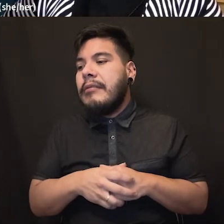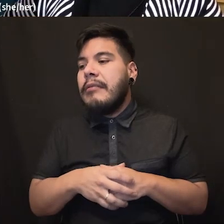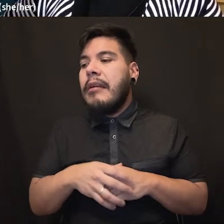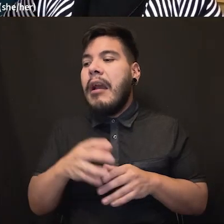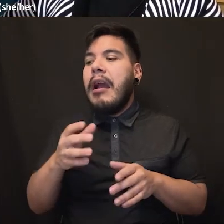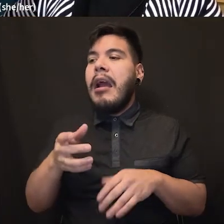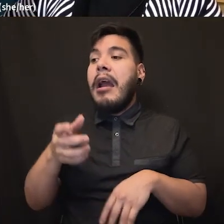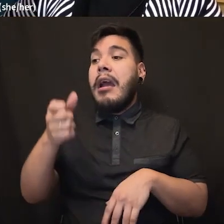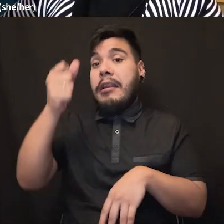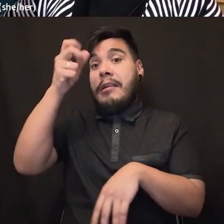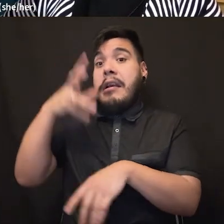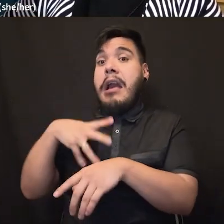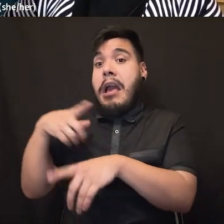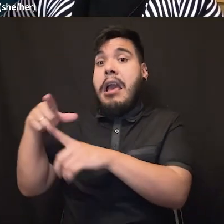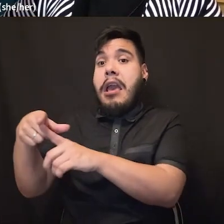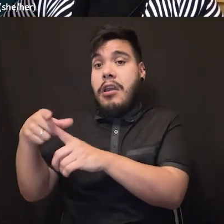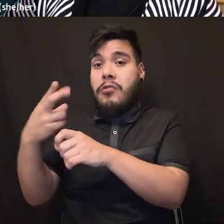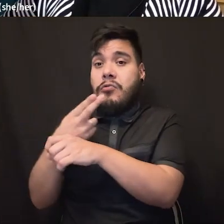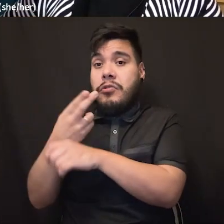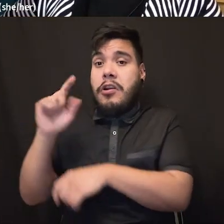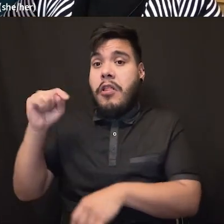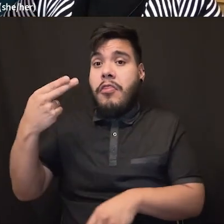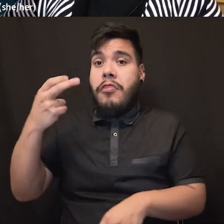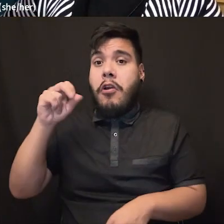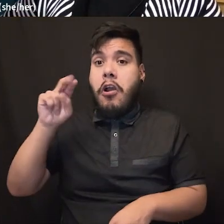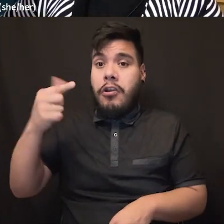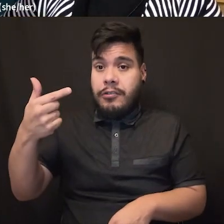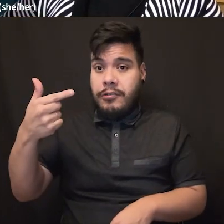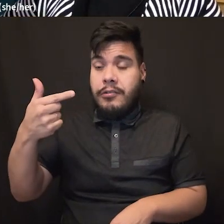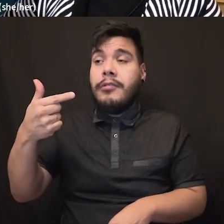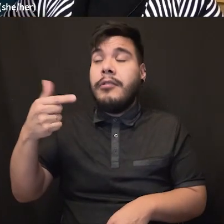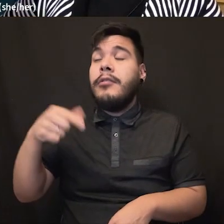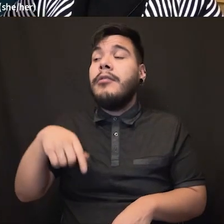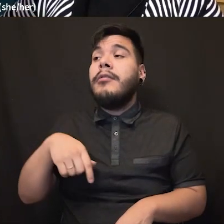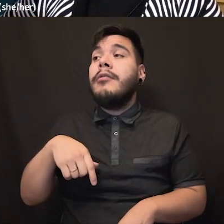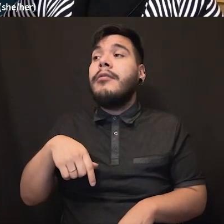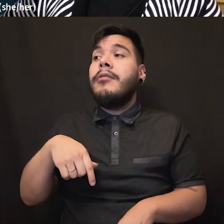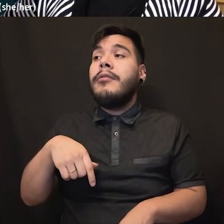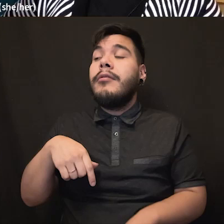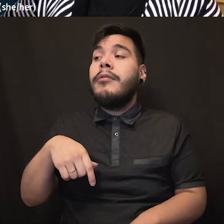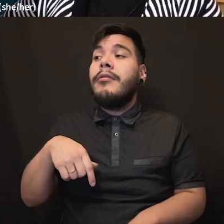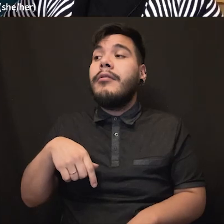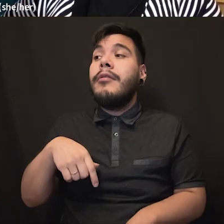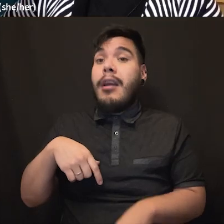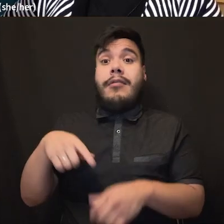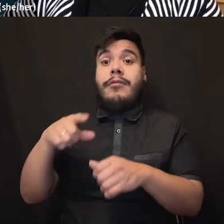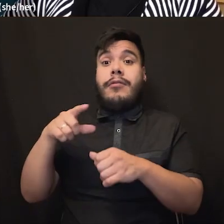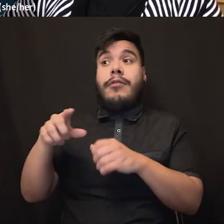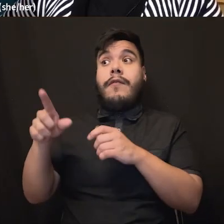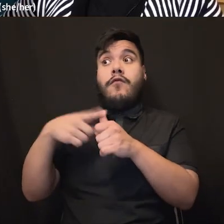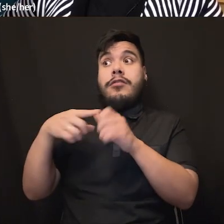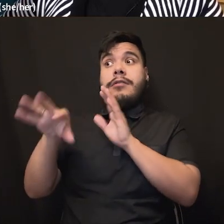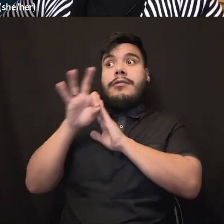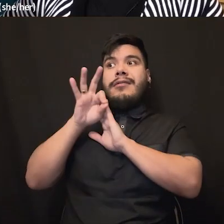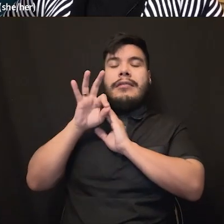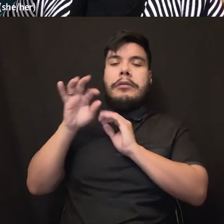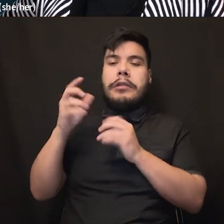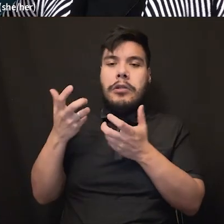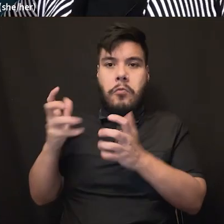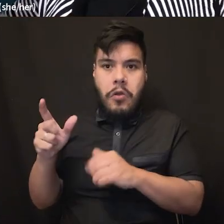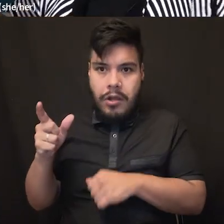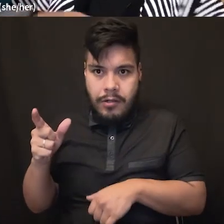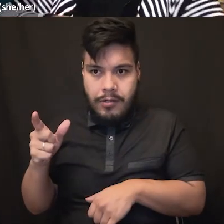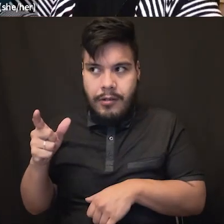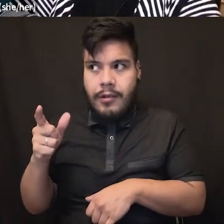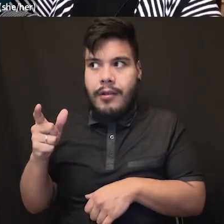wearing a thong, and the guy who originally was going to do it didn't want to do it. And